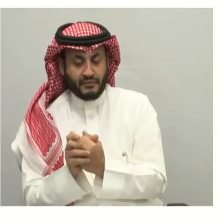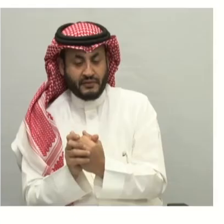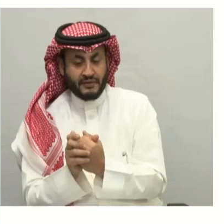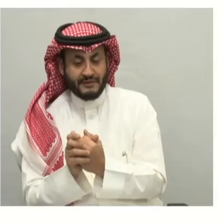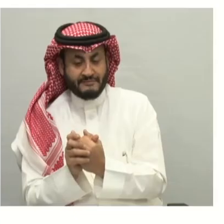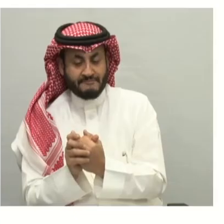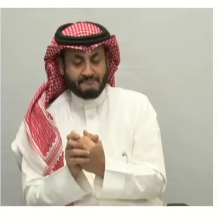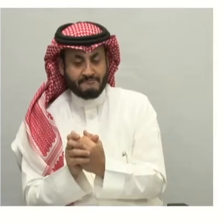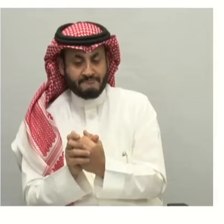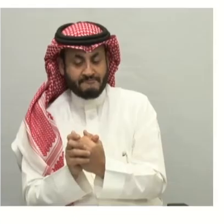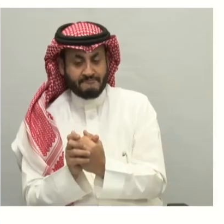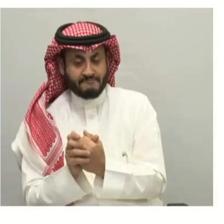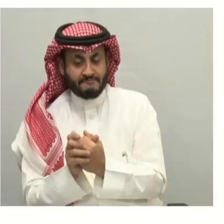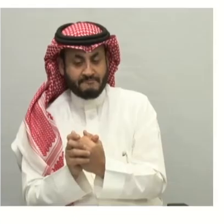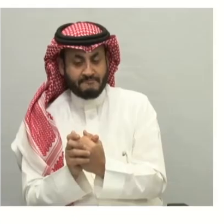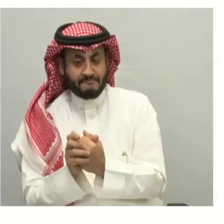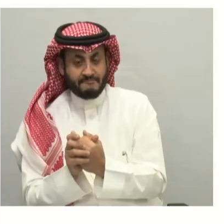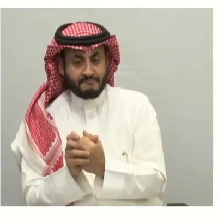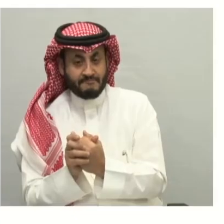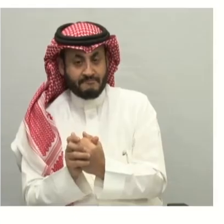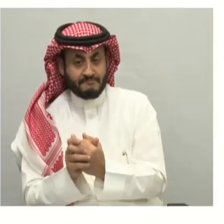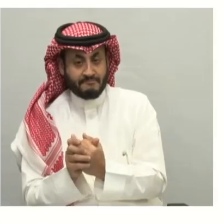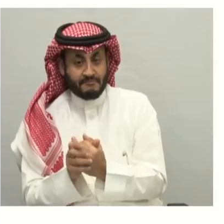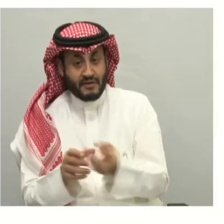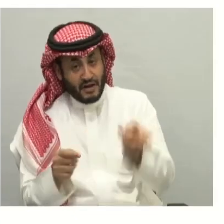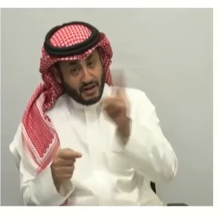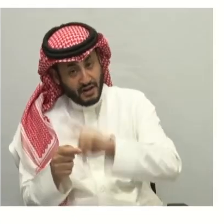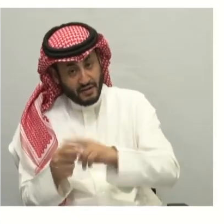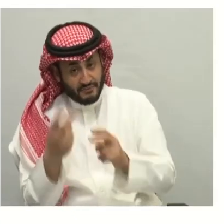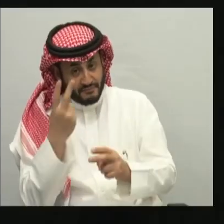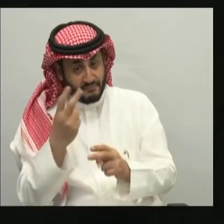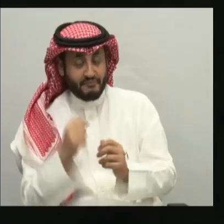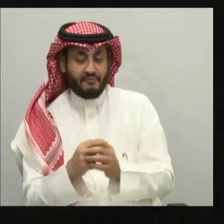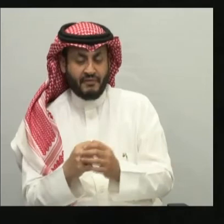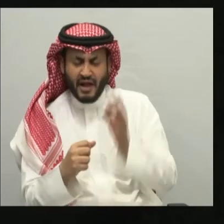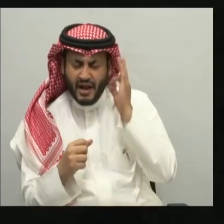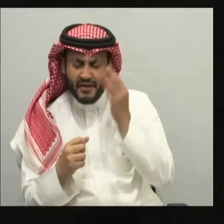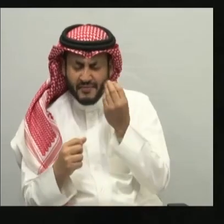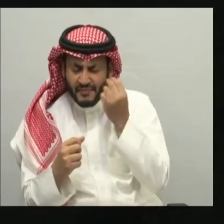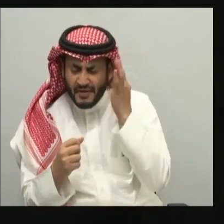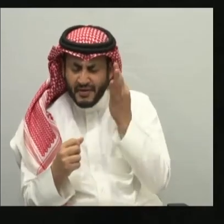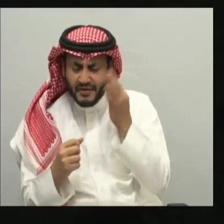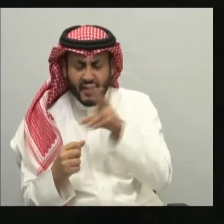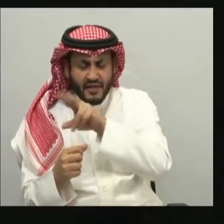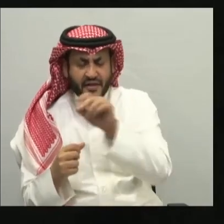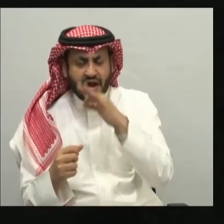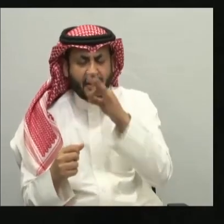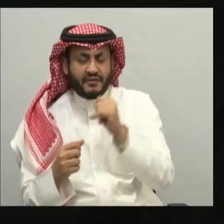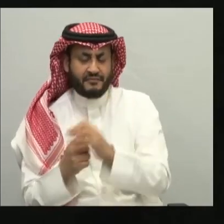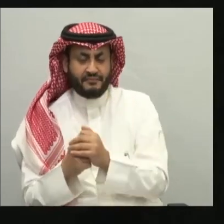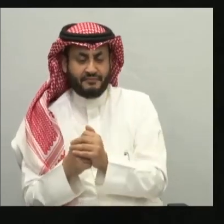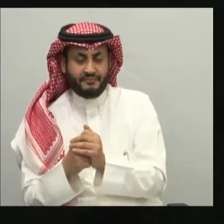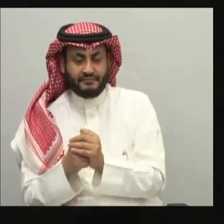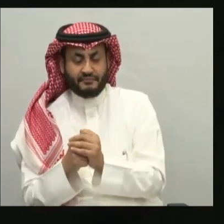jeans. So now I'm going to pronounce it for the second time, and this time you try to